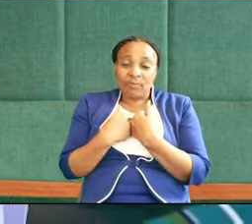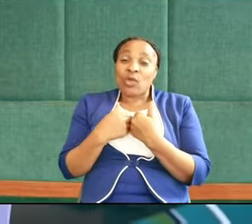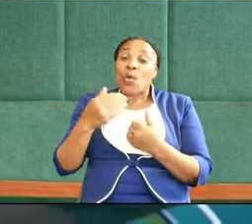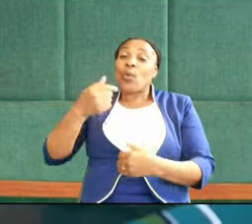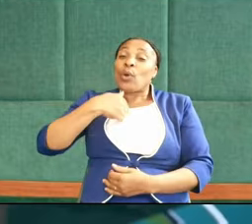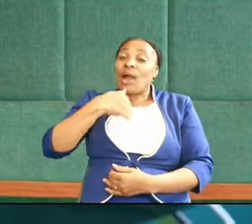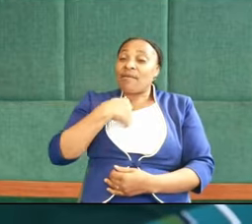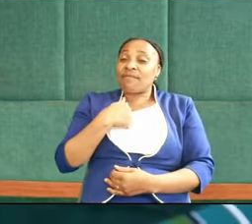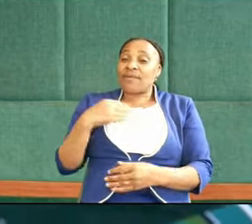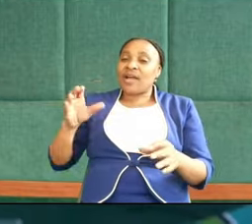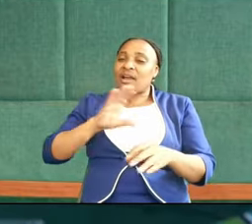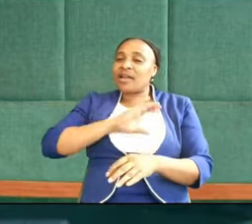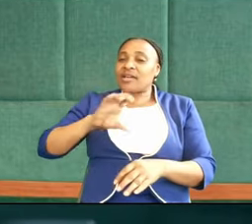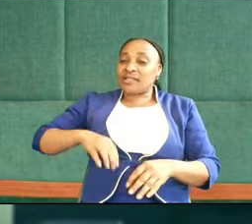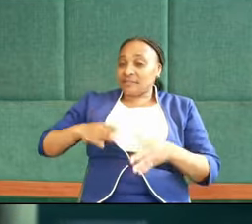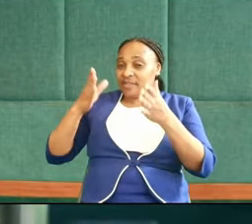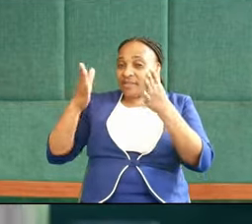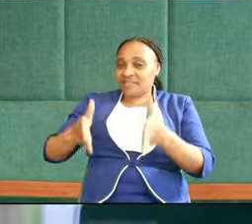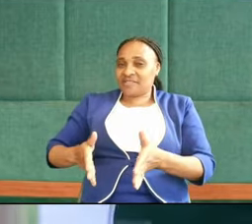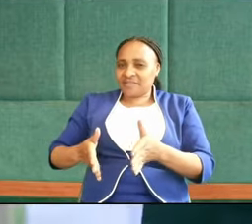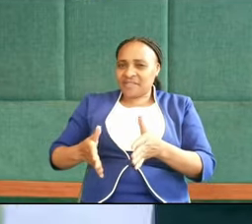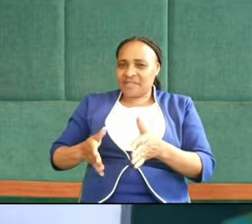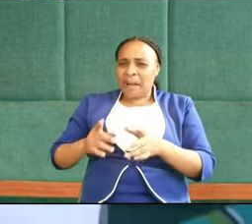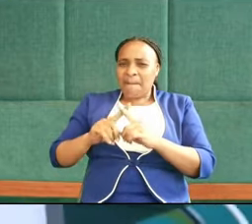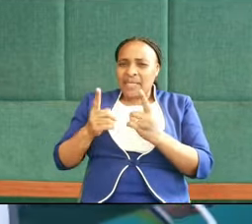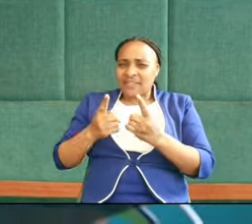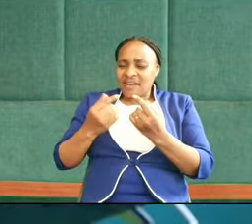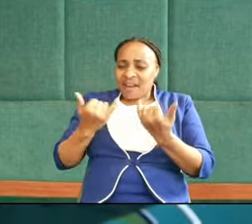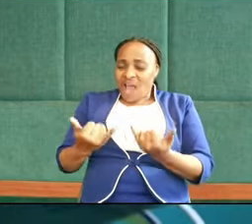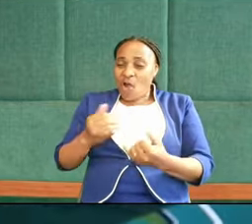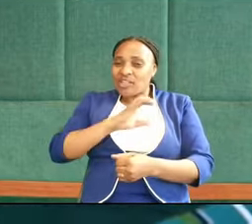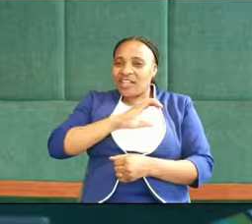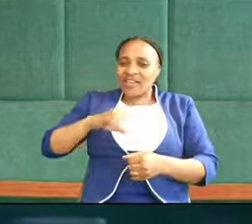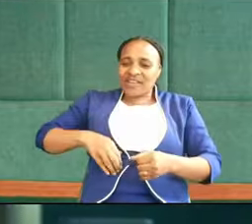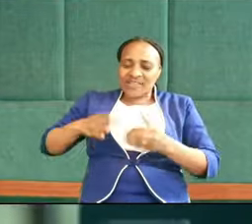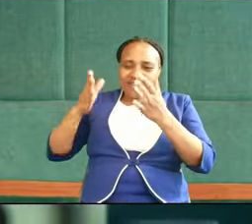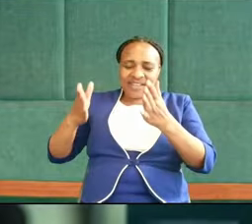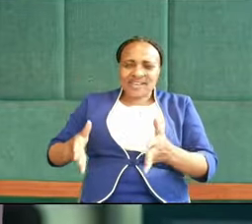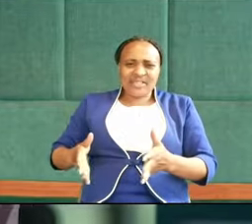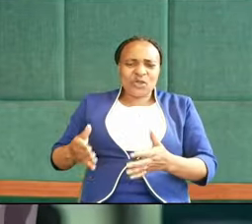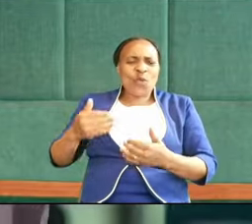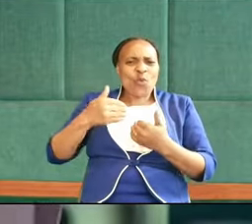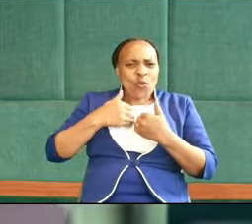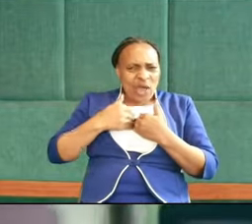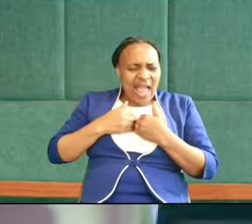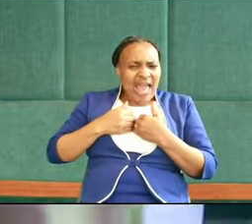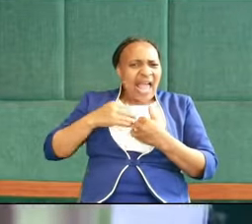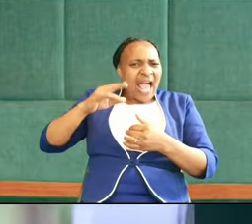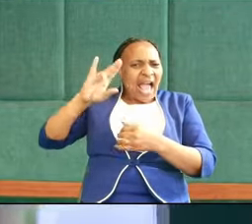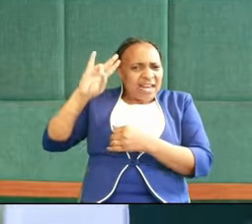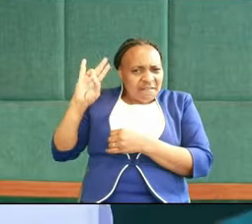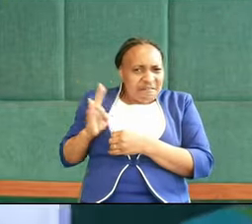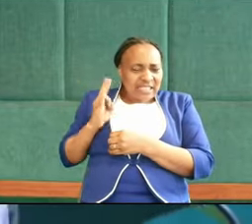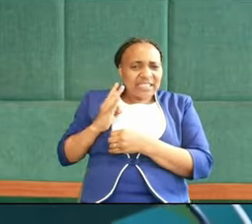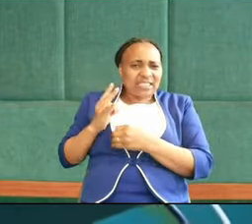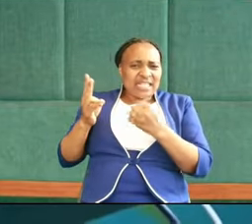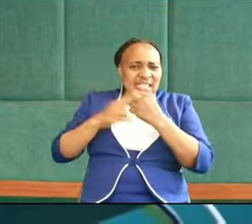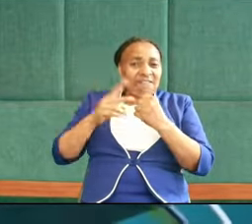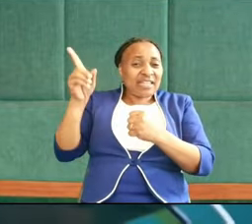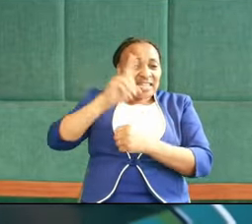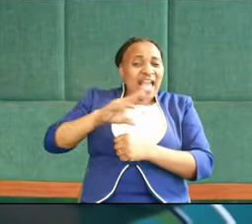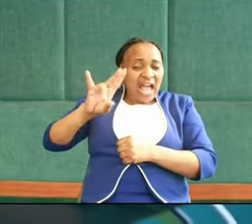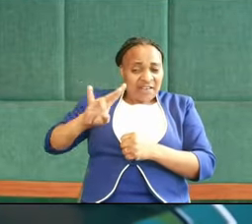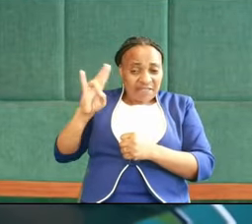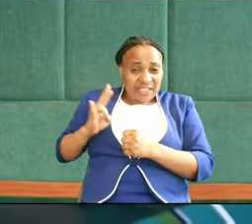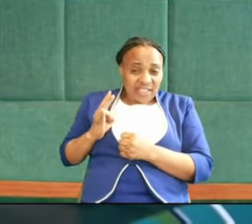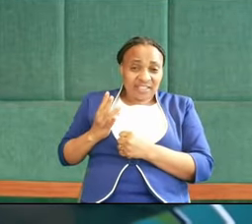are Christians, but more so than Christians, we are Seventh-day Adventist